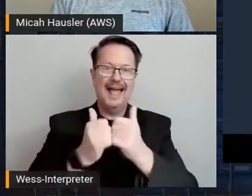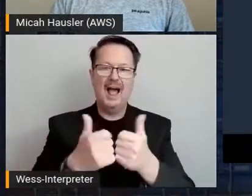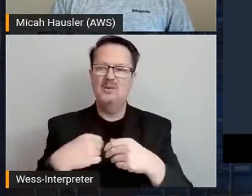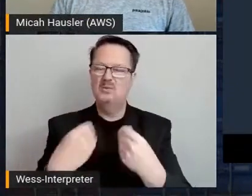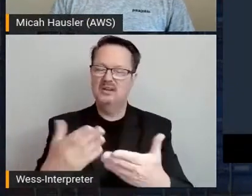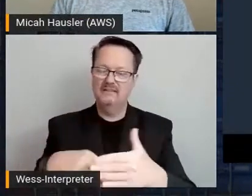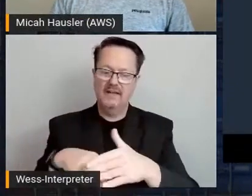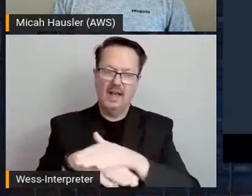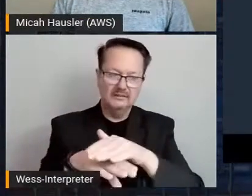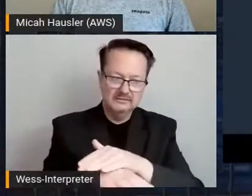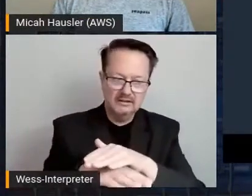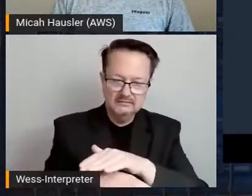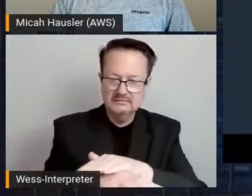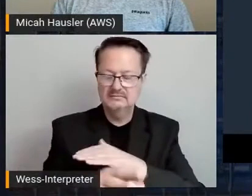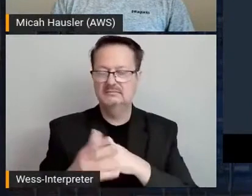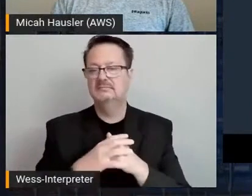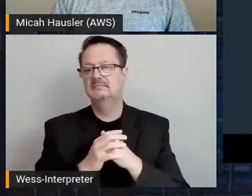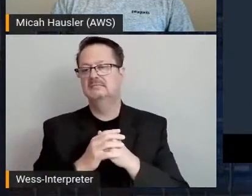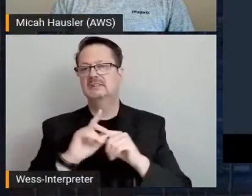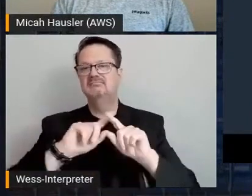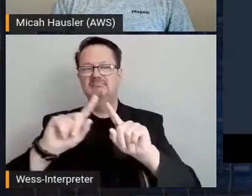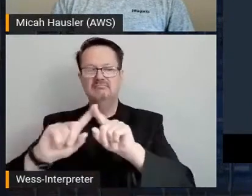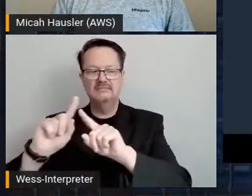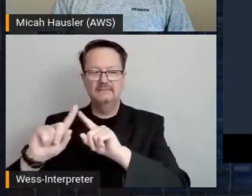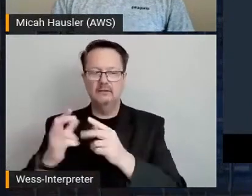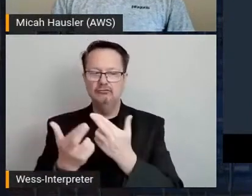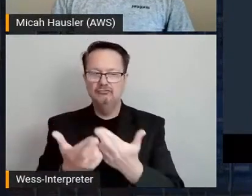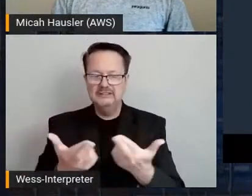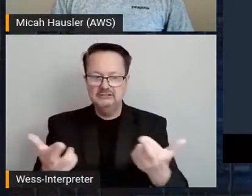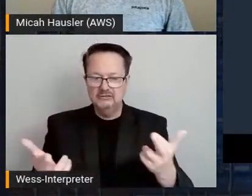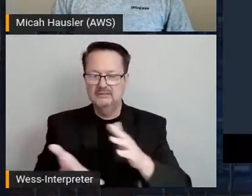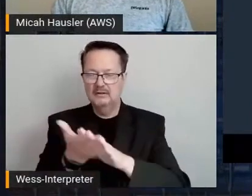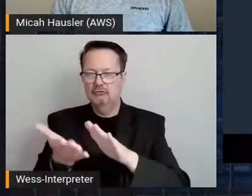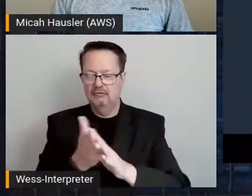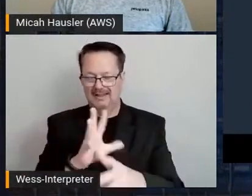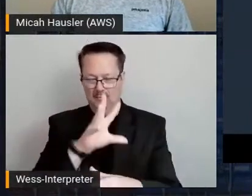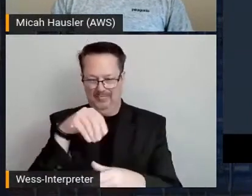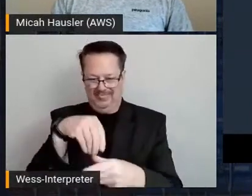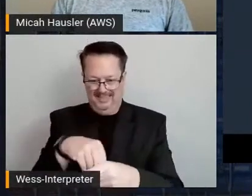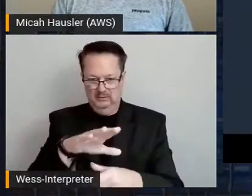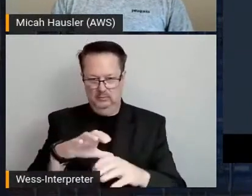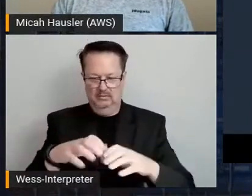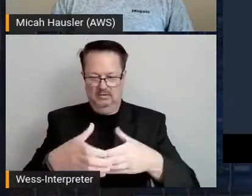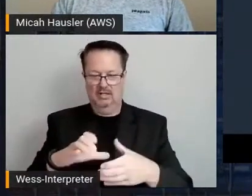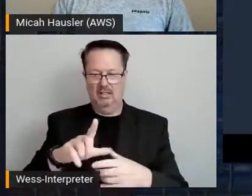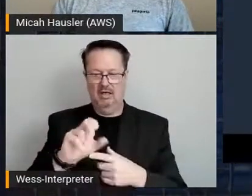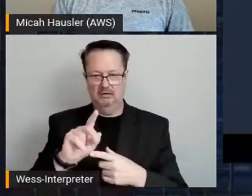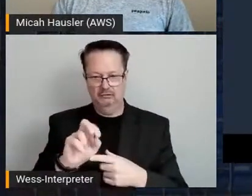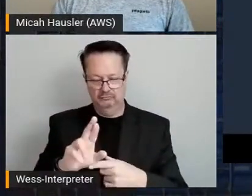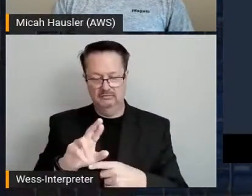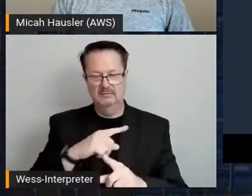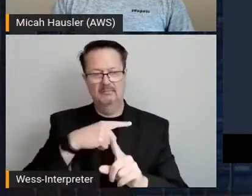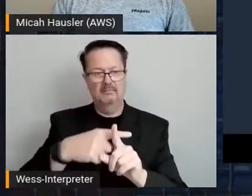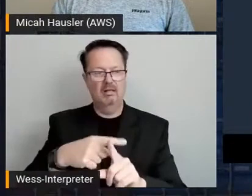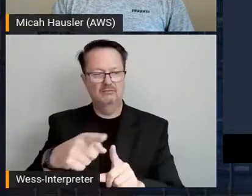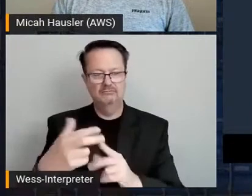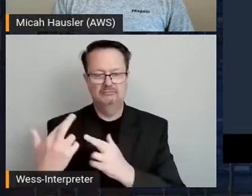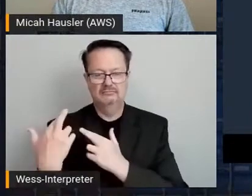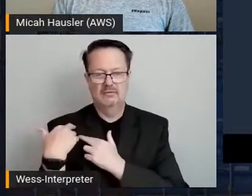access to different resources that run within your cluster. You're also responsible for